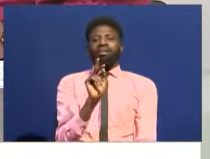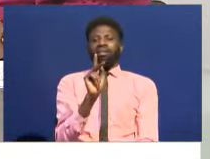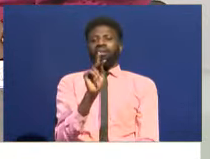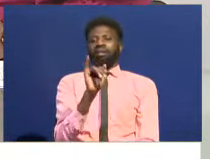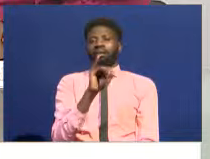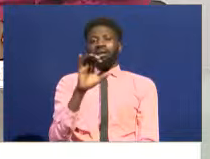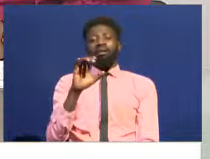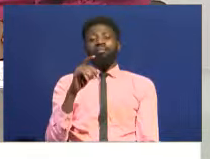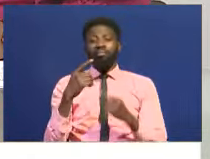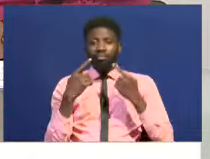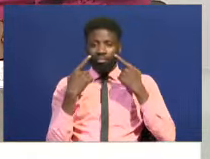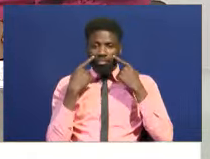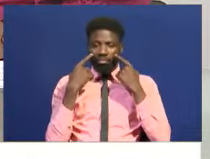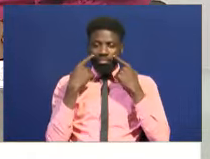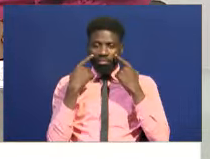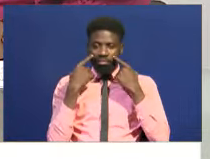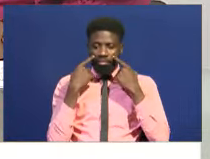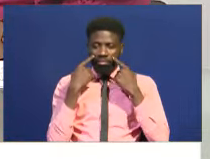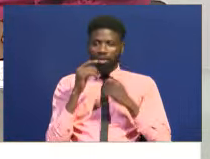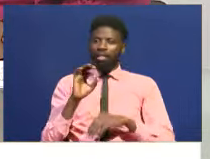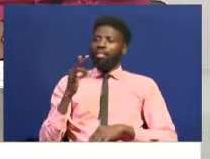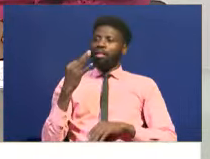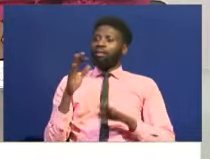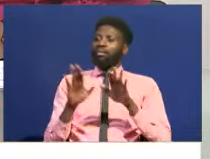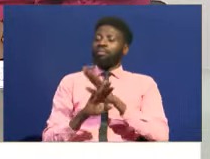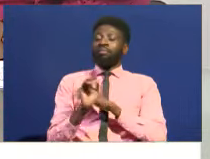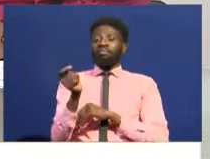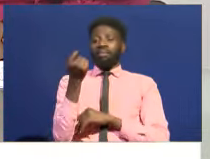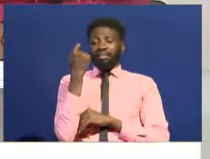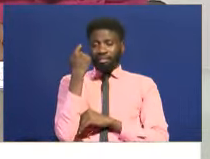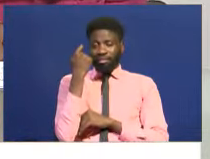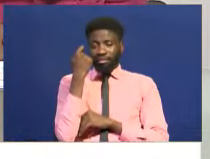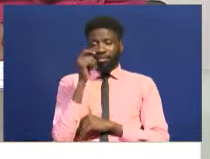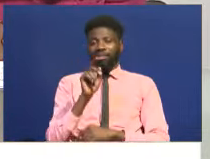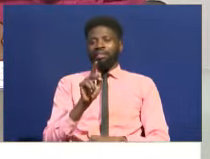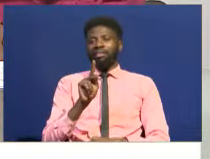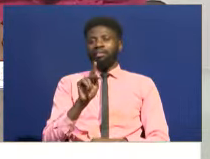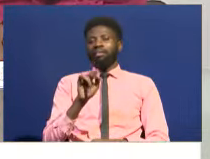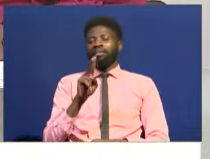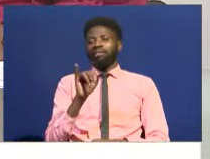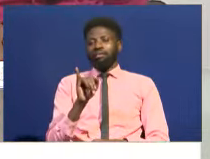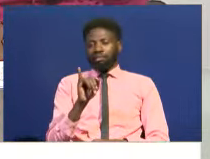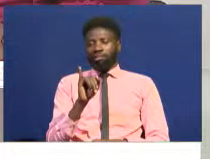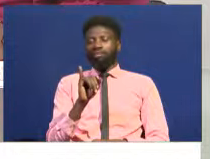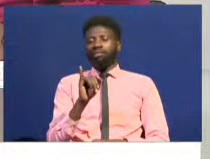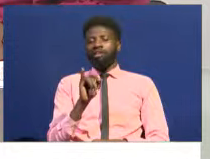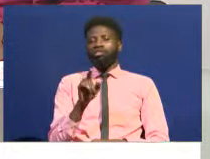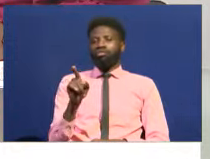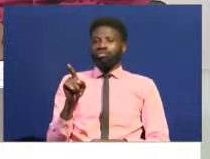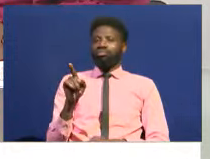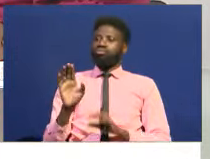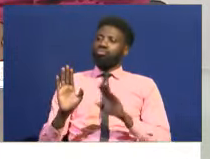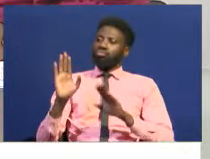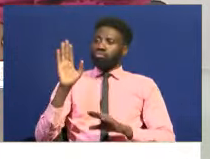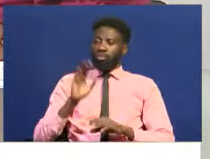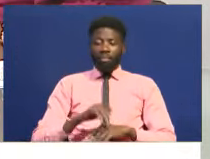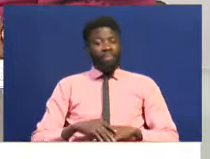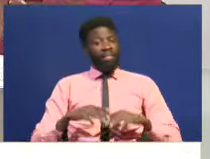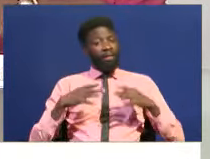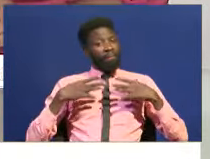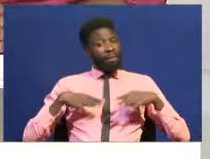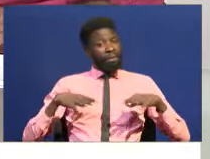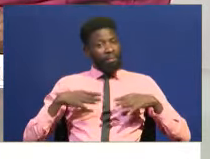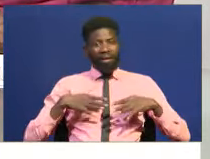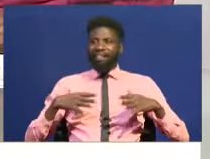the swearing-in of the third Deputy President of Kenya, Kithure Kindiki. They were generally excited about Kindiki's